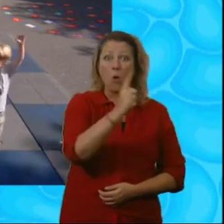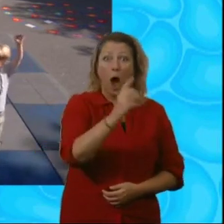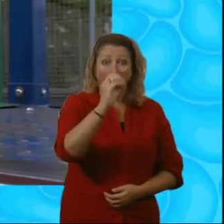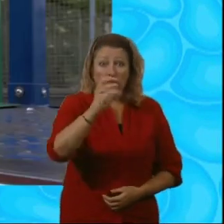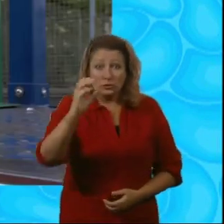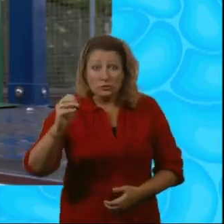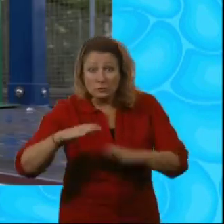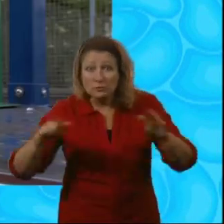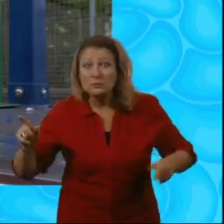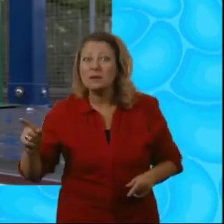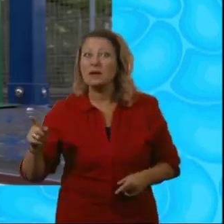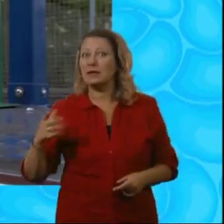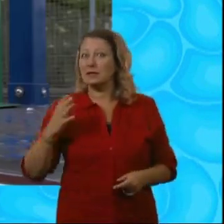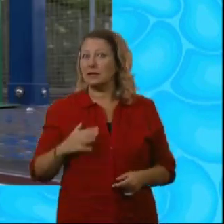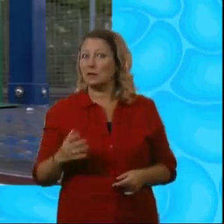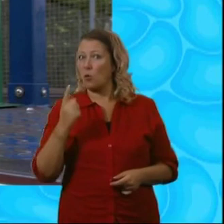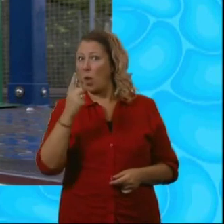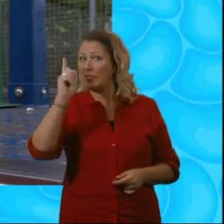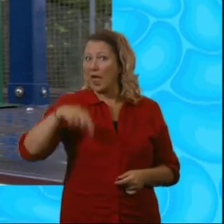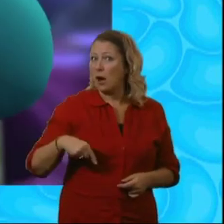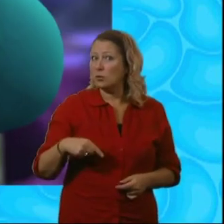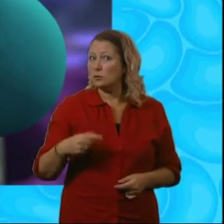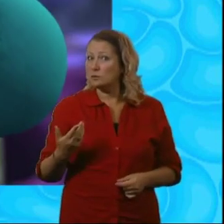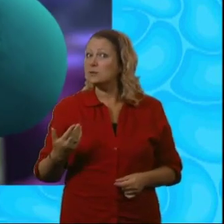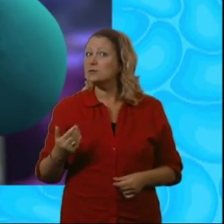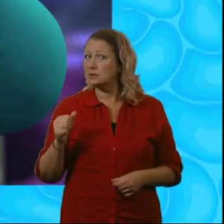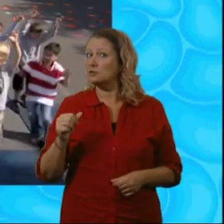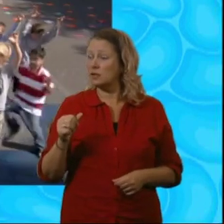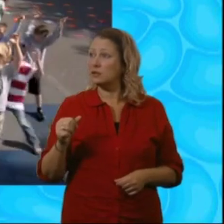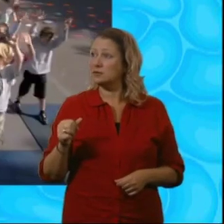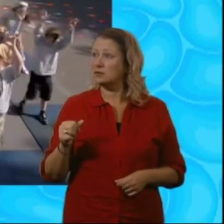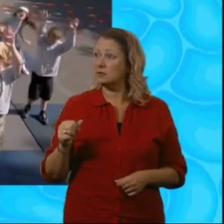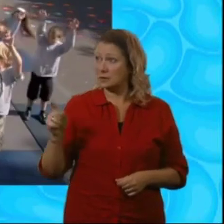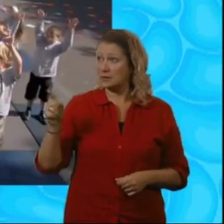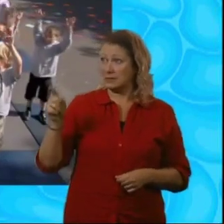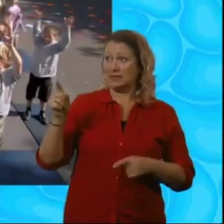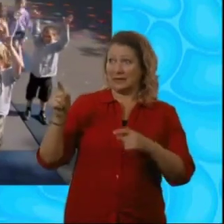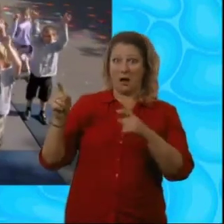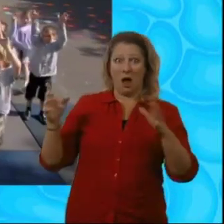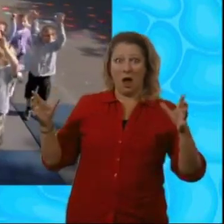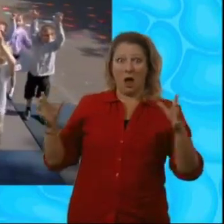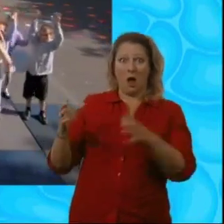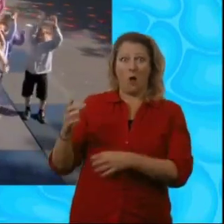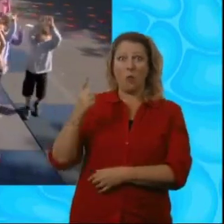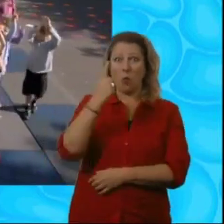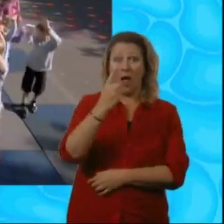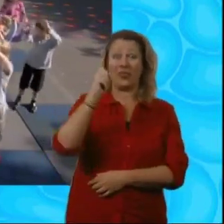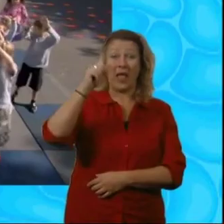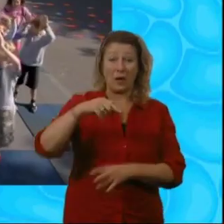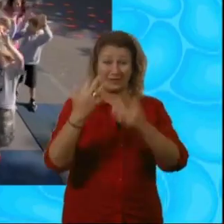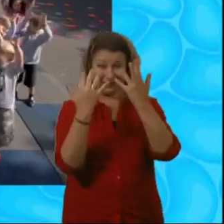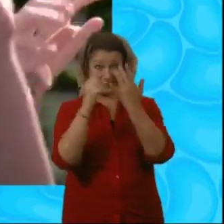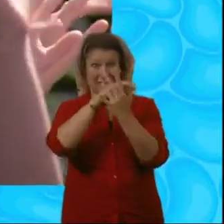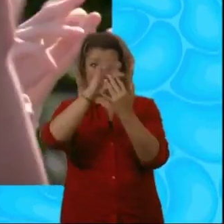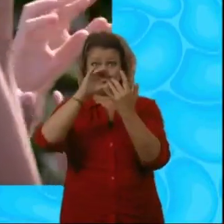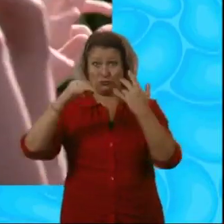Agents. We need to make the number 1,000. Yeah. That's it. That is 1,000